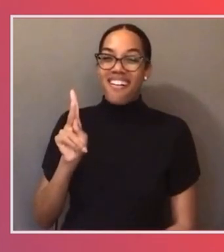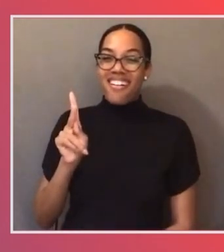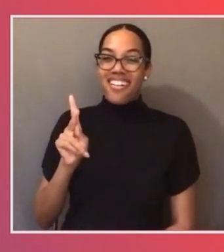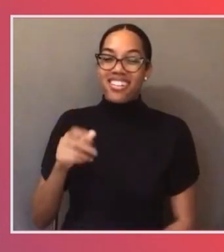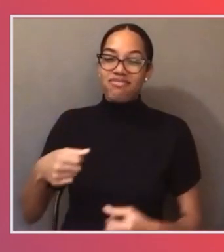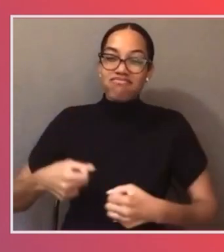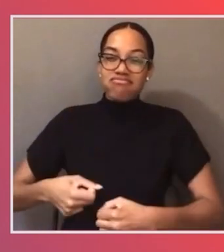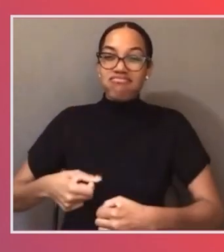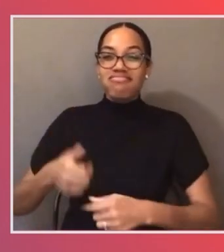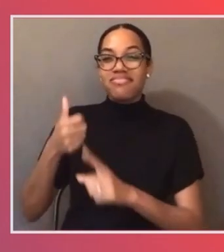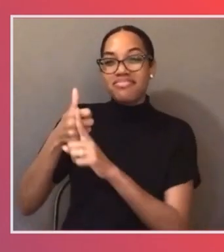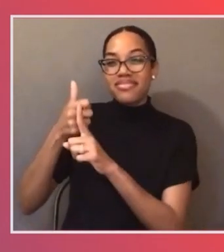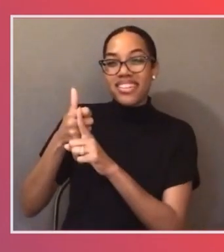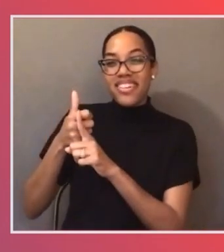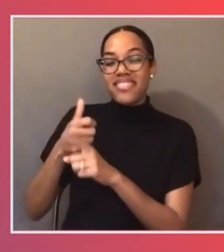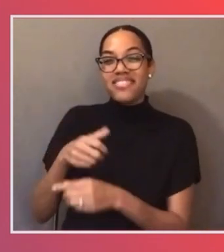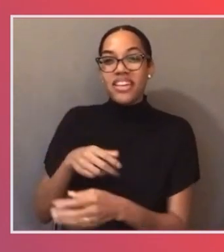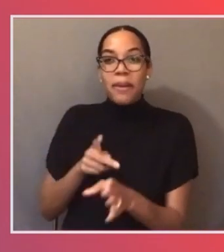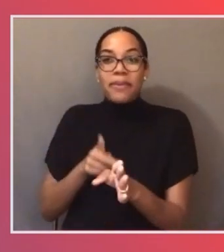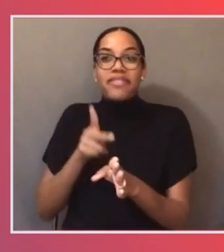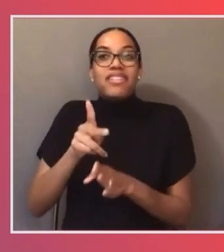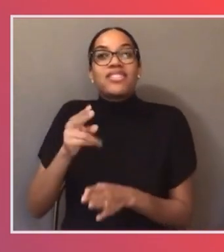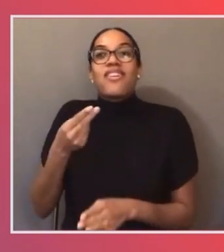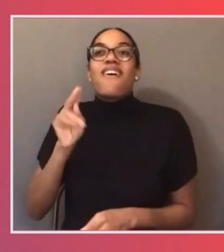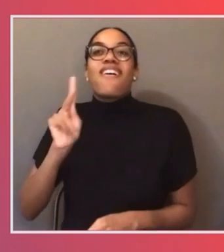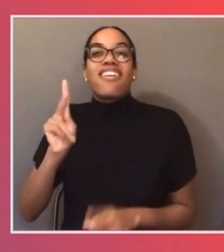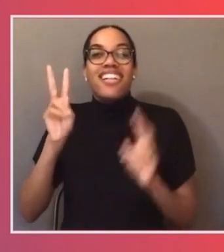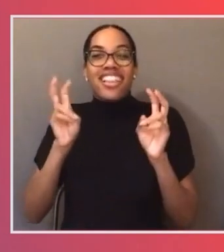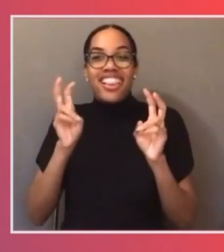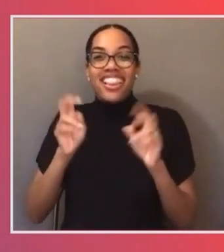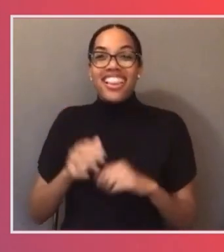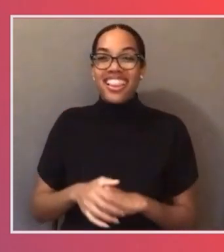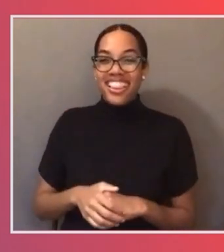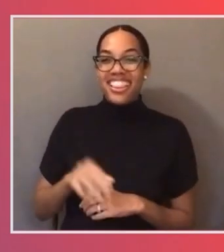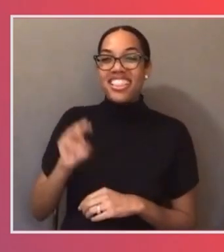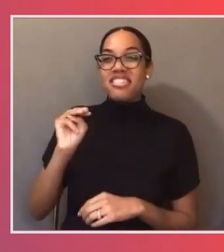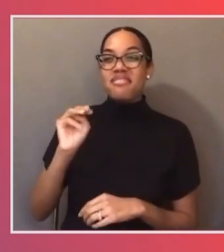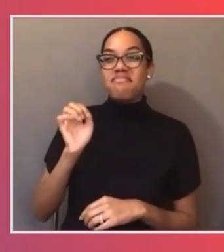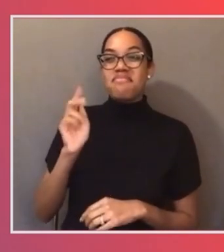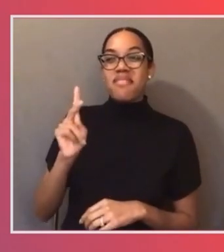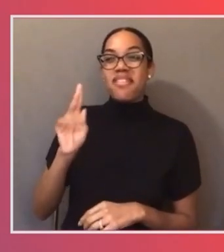Ruffalo. Friends, Hey, buddy.